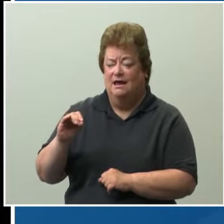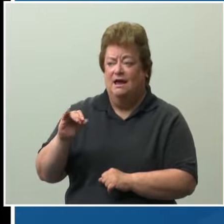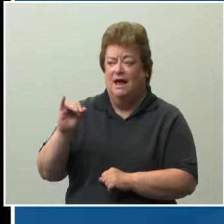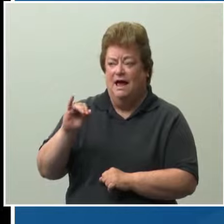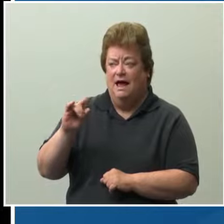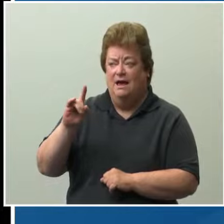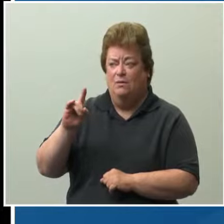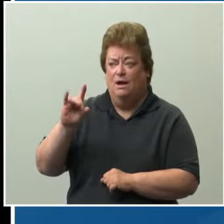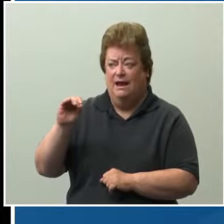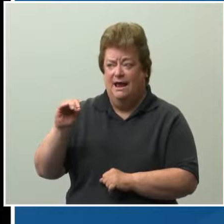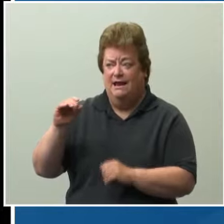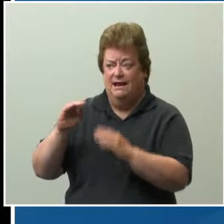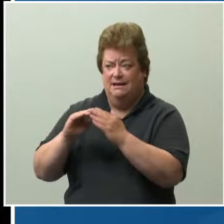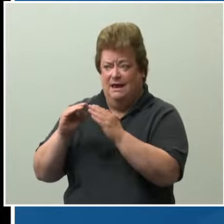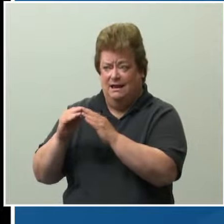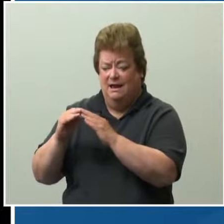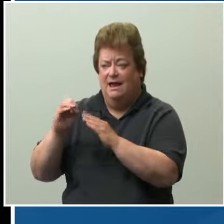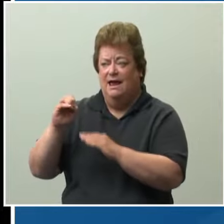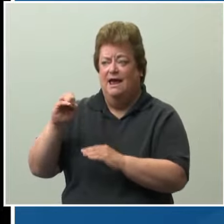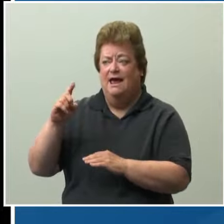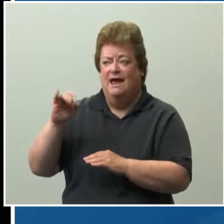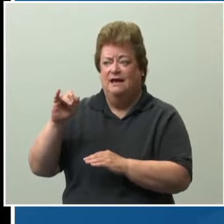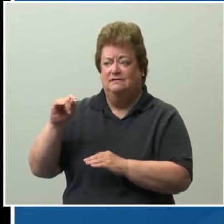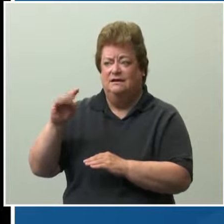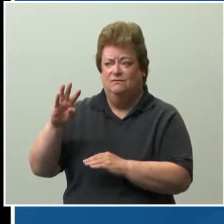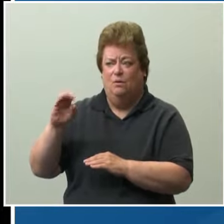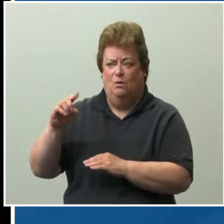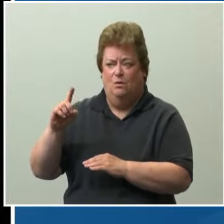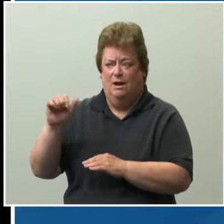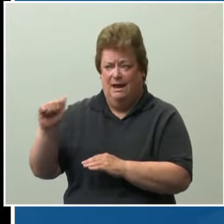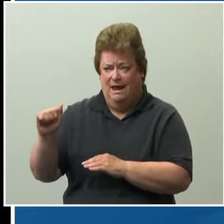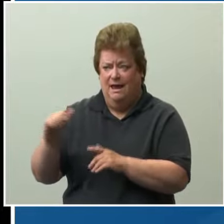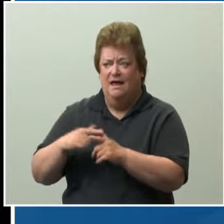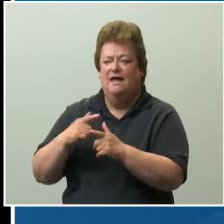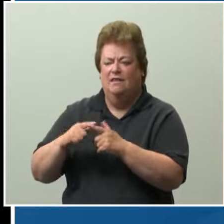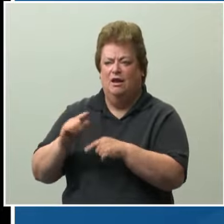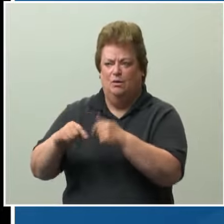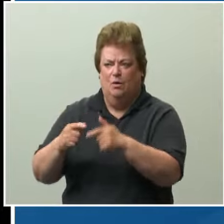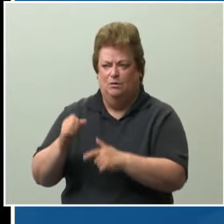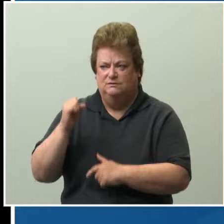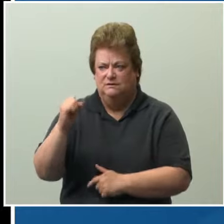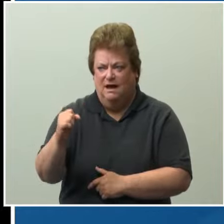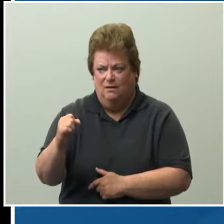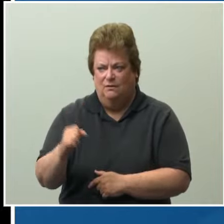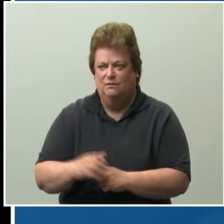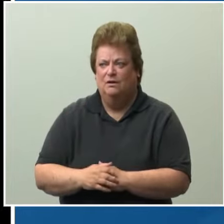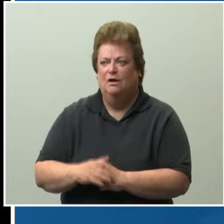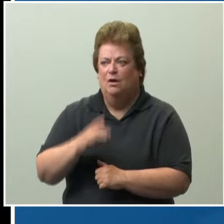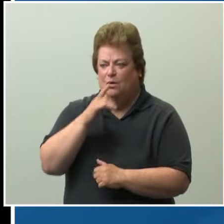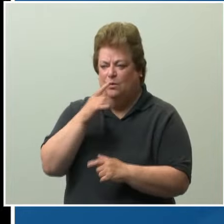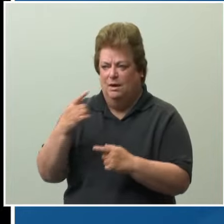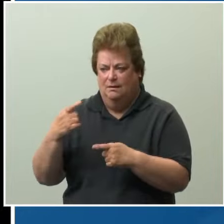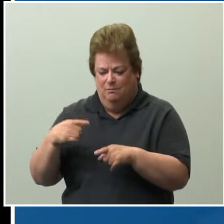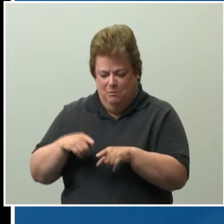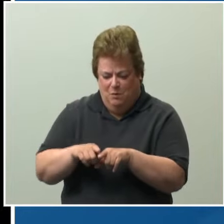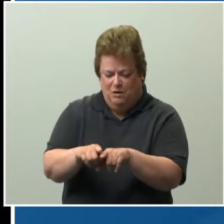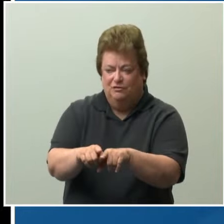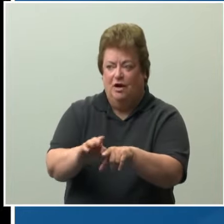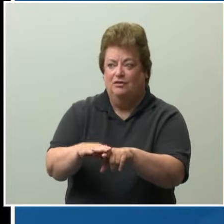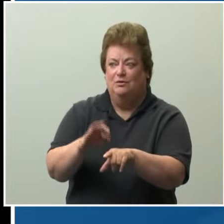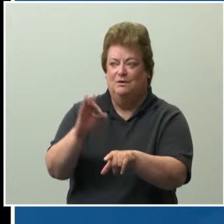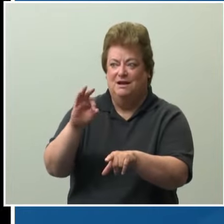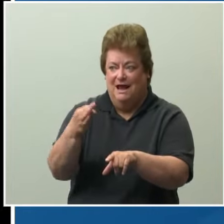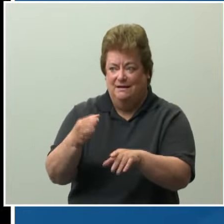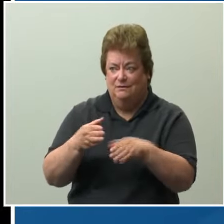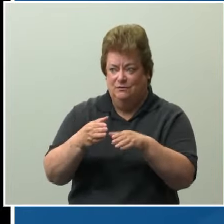I-180 downtown exit 401A and head south there. Drivers will merge onto 9th Street into the